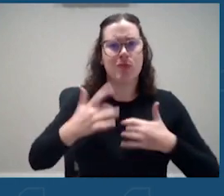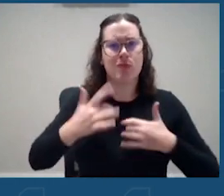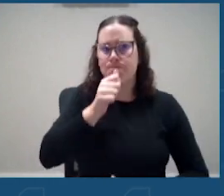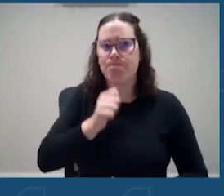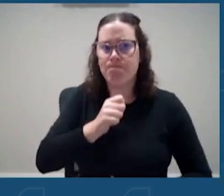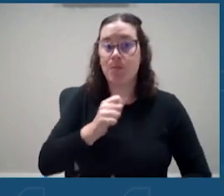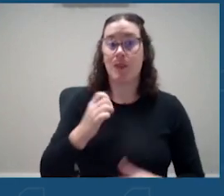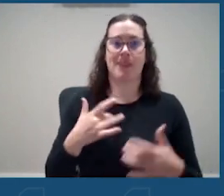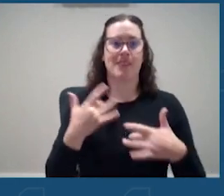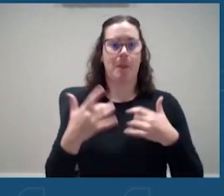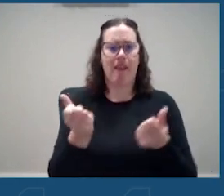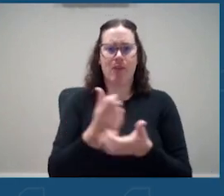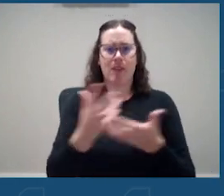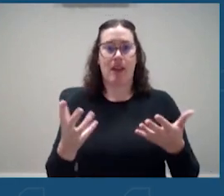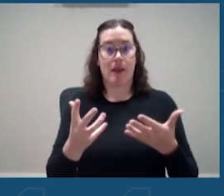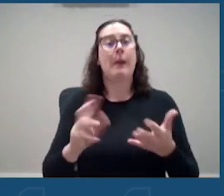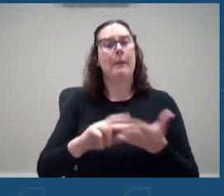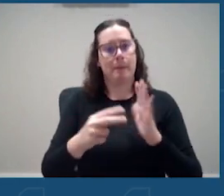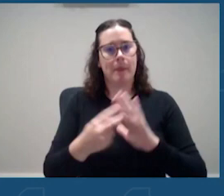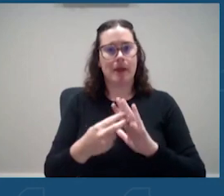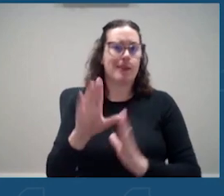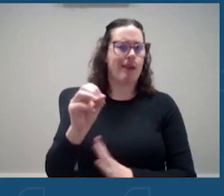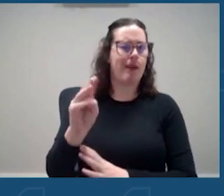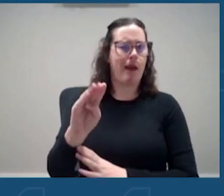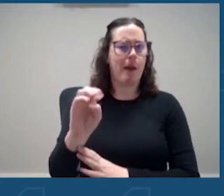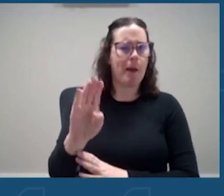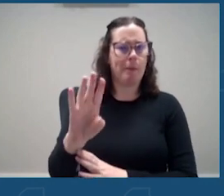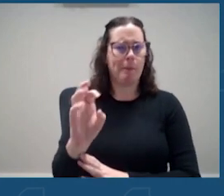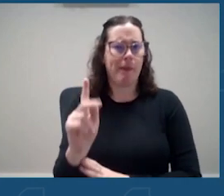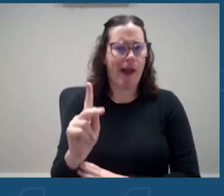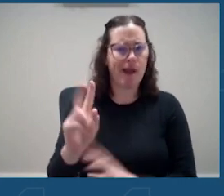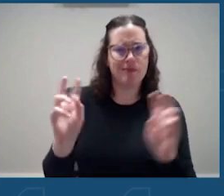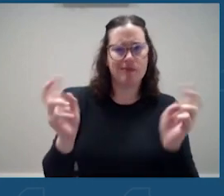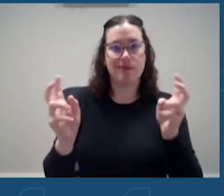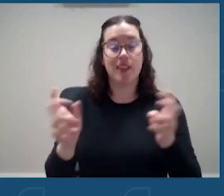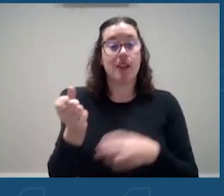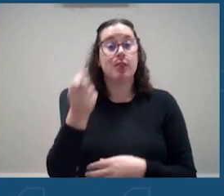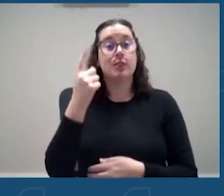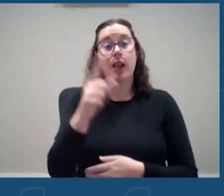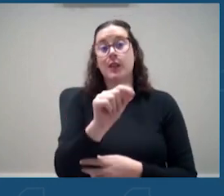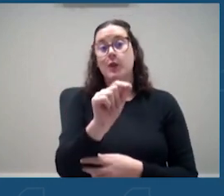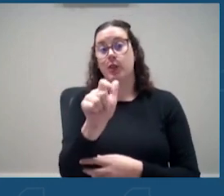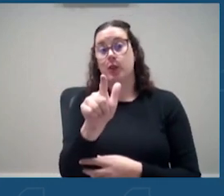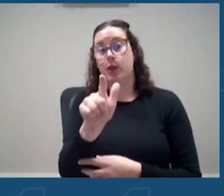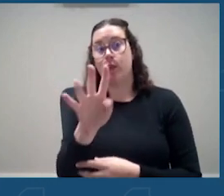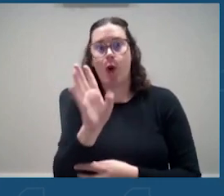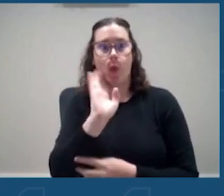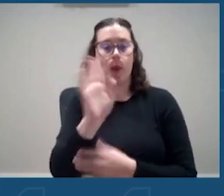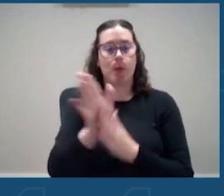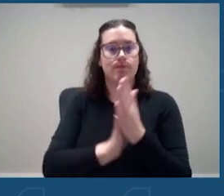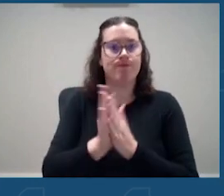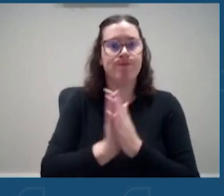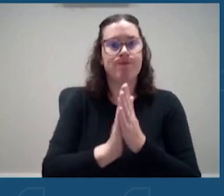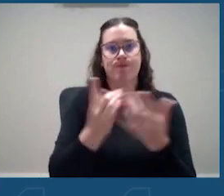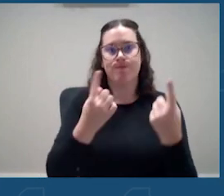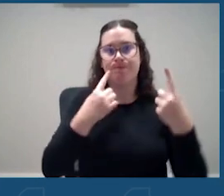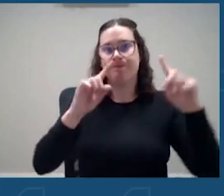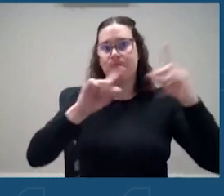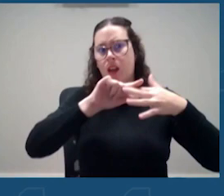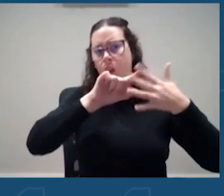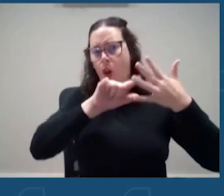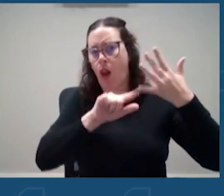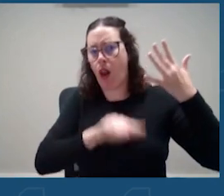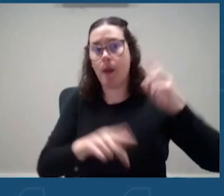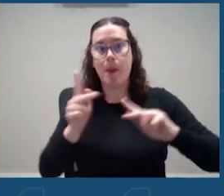this is a comeback. And by 2024, we'll be hitting it on all strides, and people will want to come here